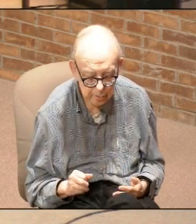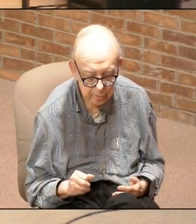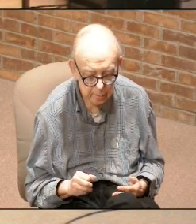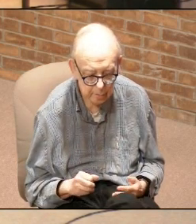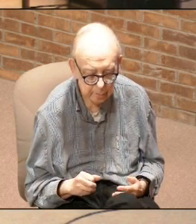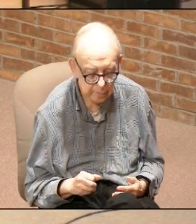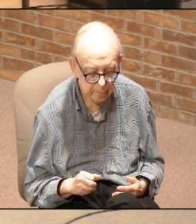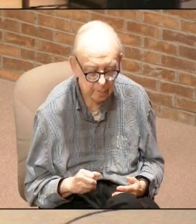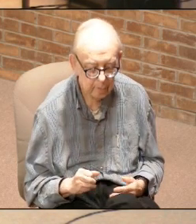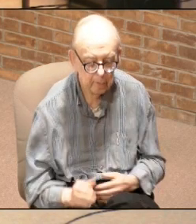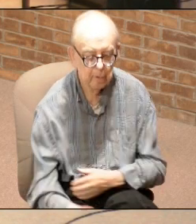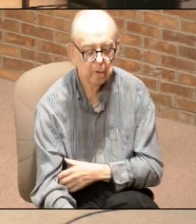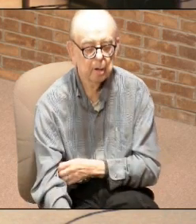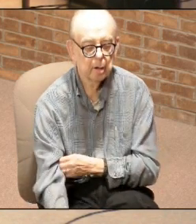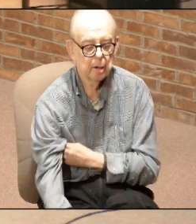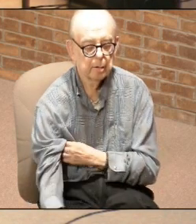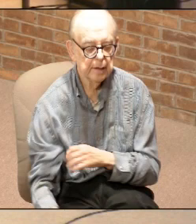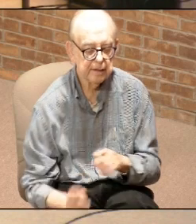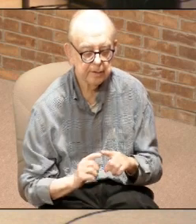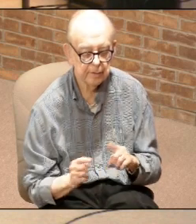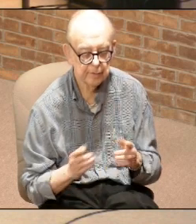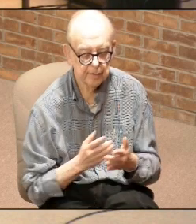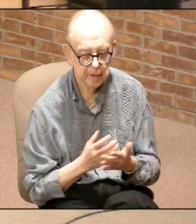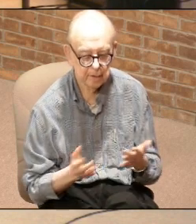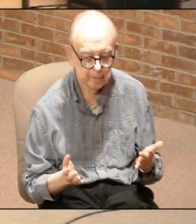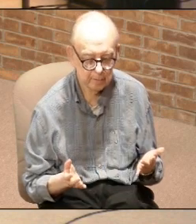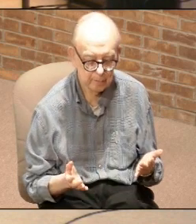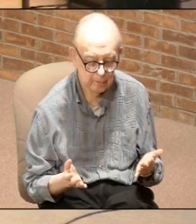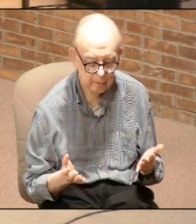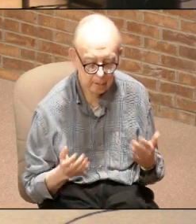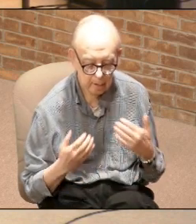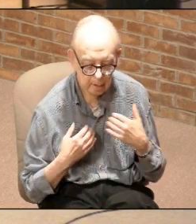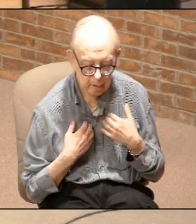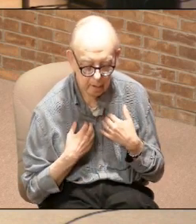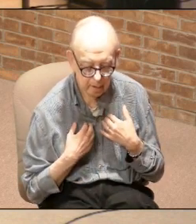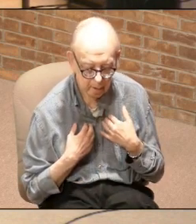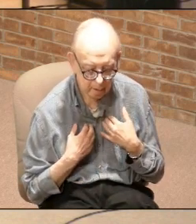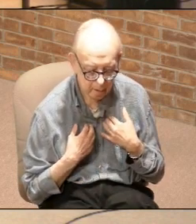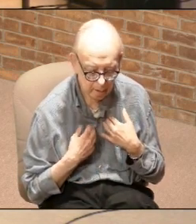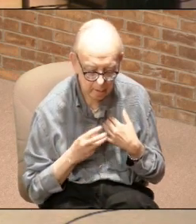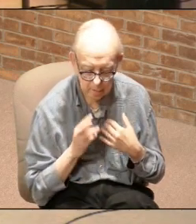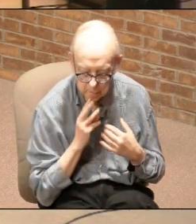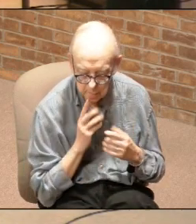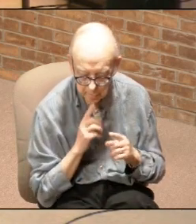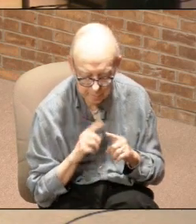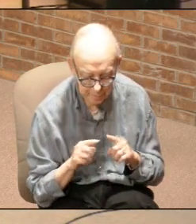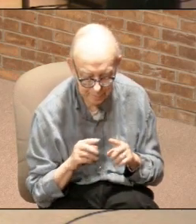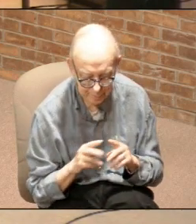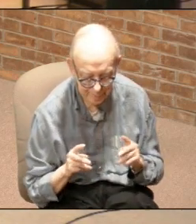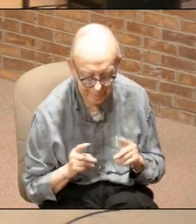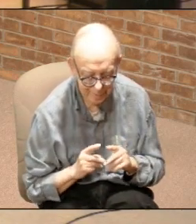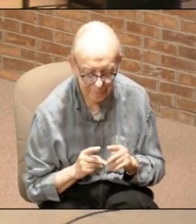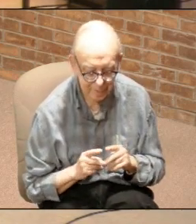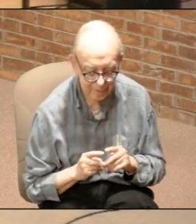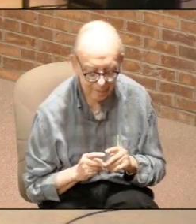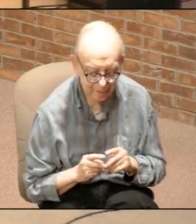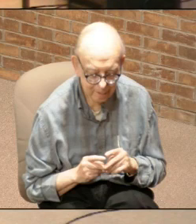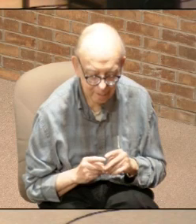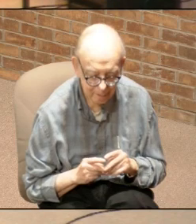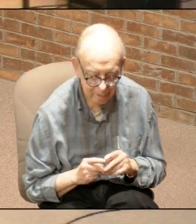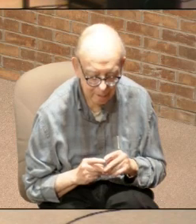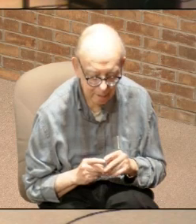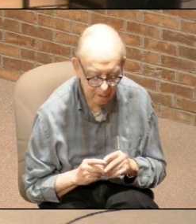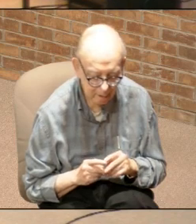popcorn i mean we had it we had water going everywhere the inflatables